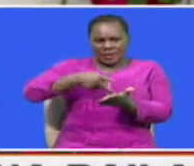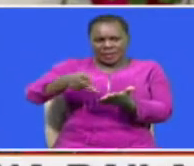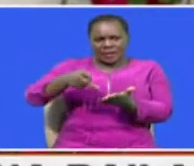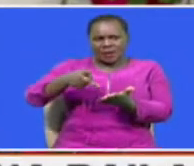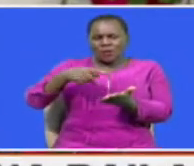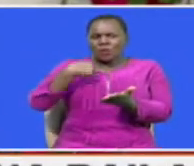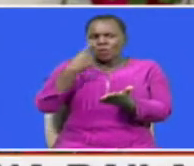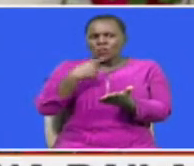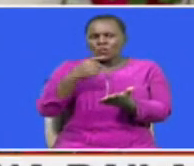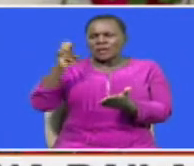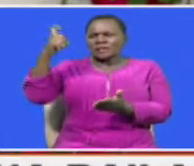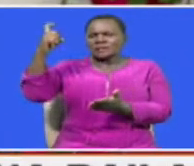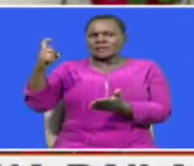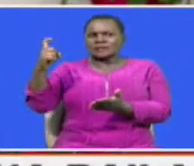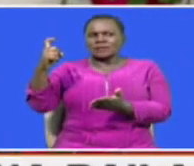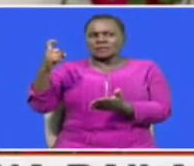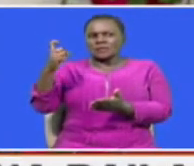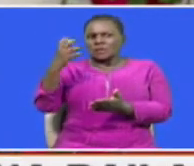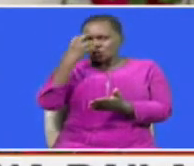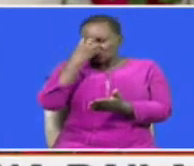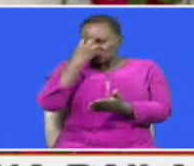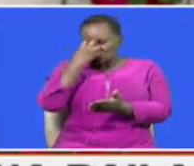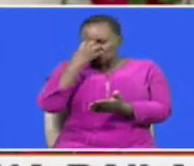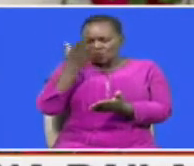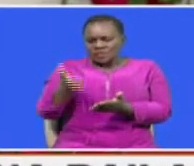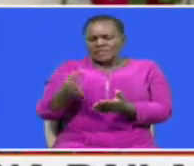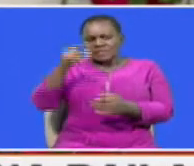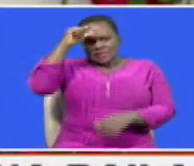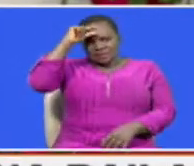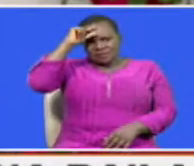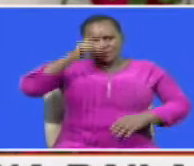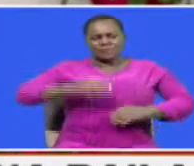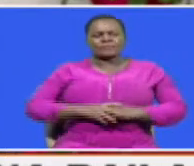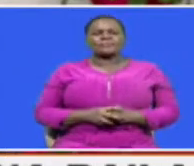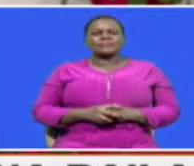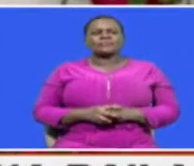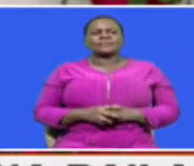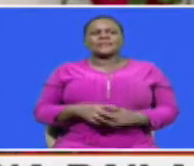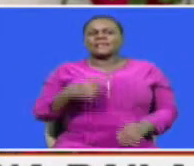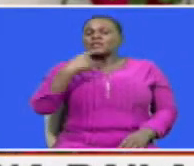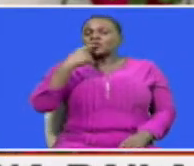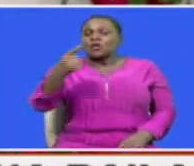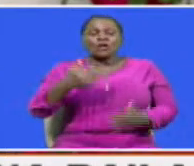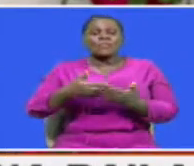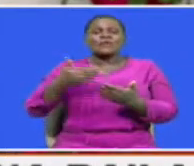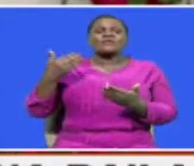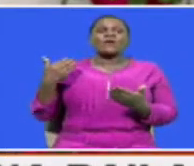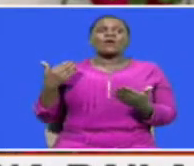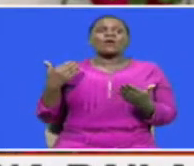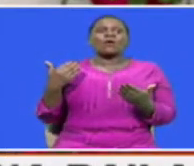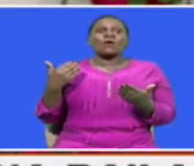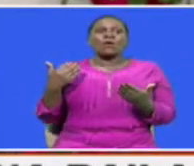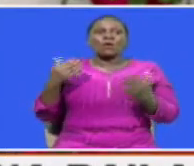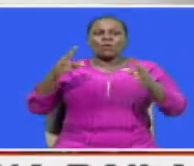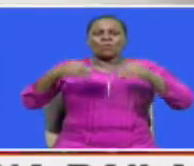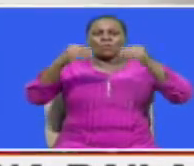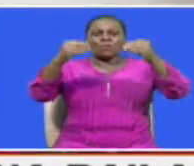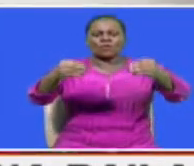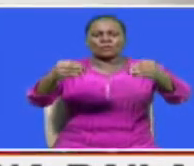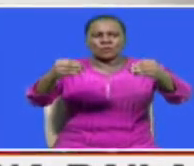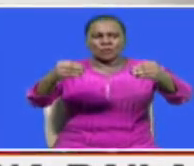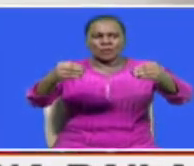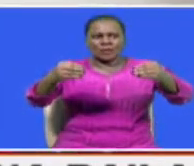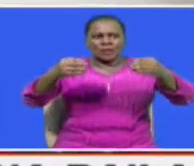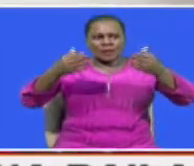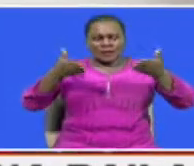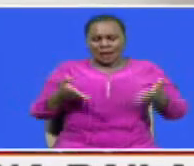other than His Excellency William Ruto and this administration. What we enjoyed then is postponed subsidies. Now